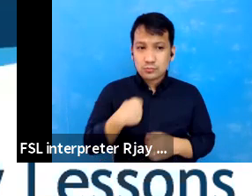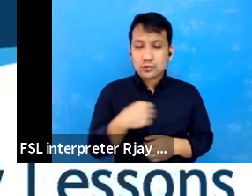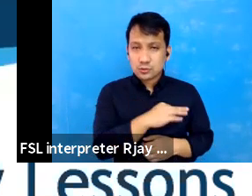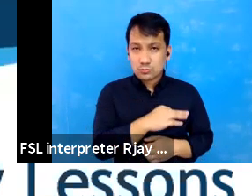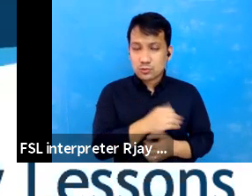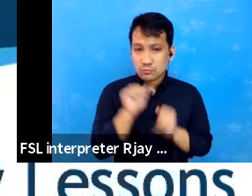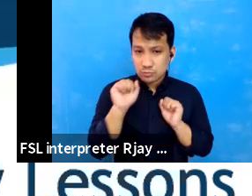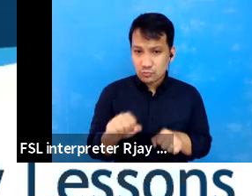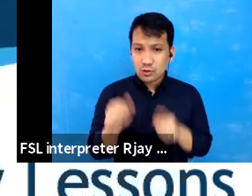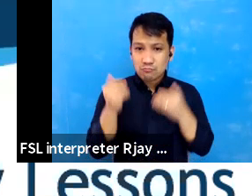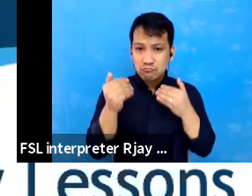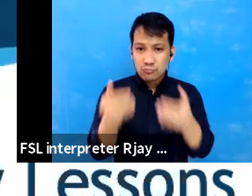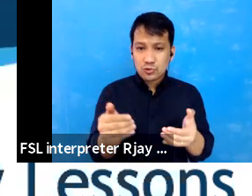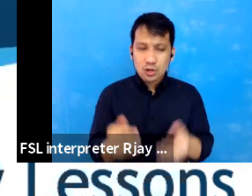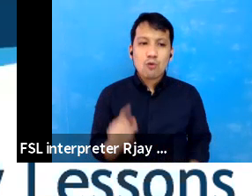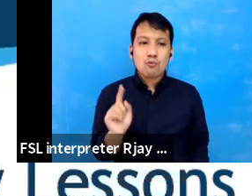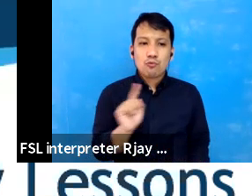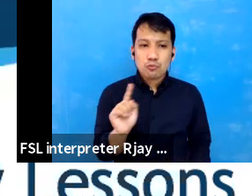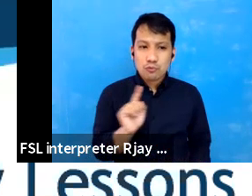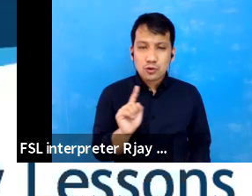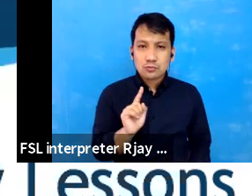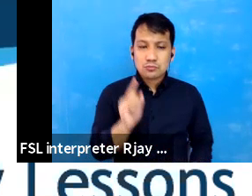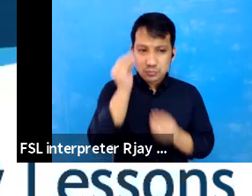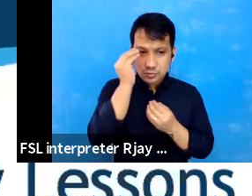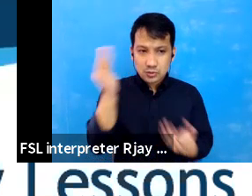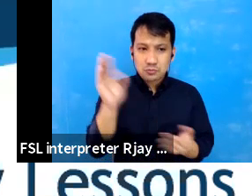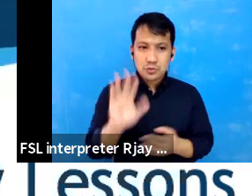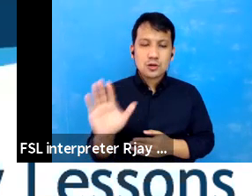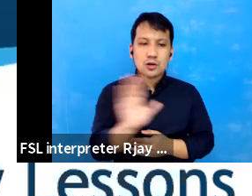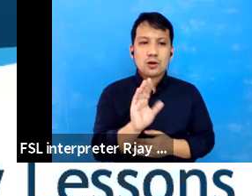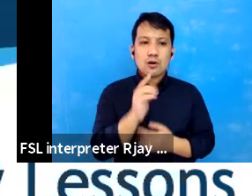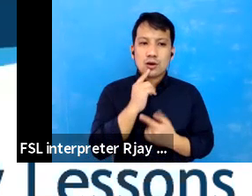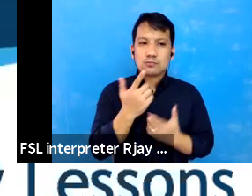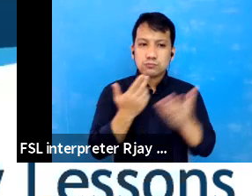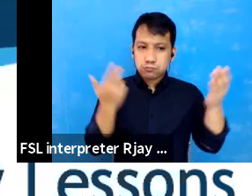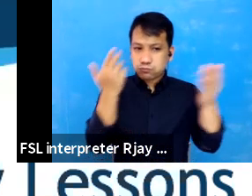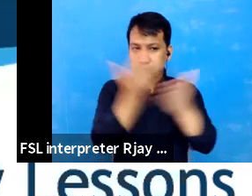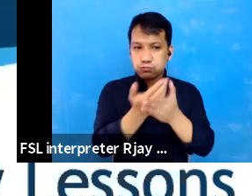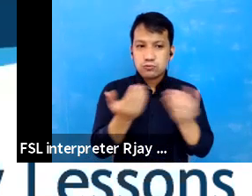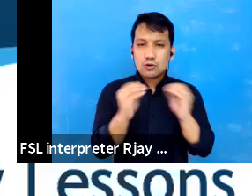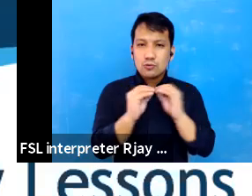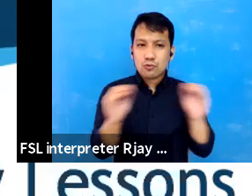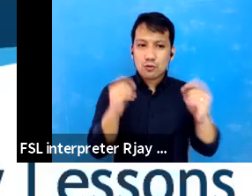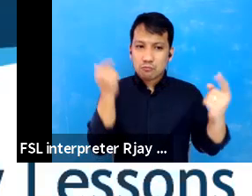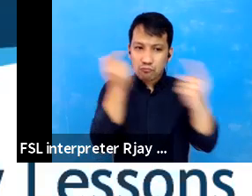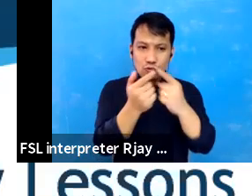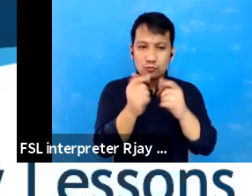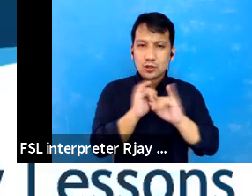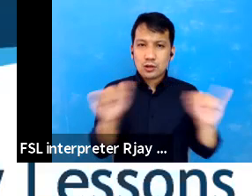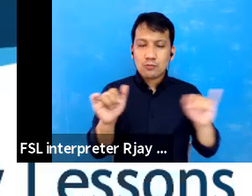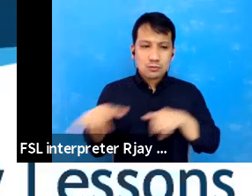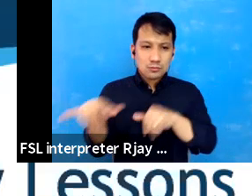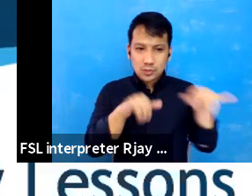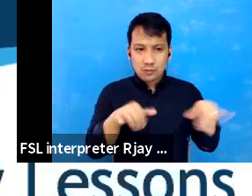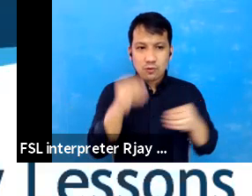can continue and in fact to reach as well as achieve the intended scale and